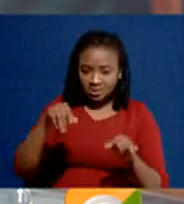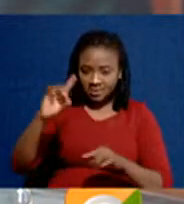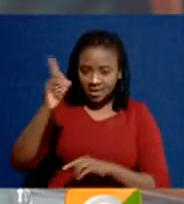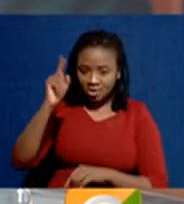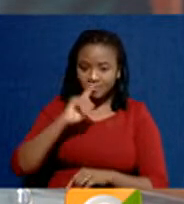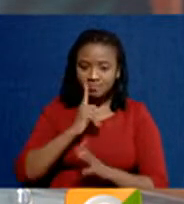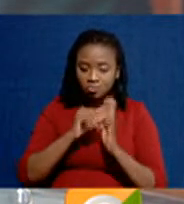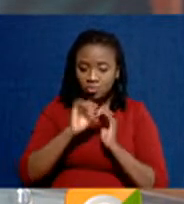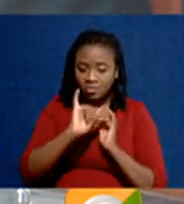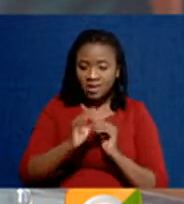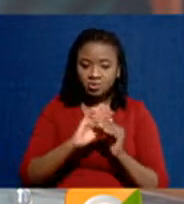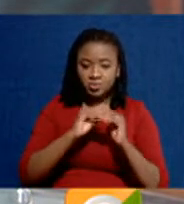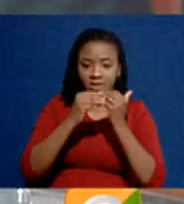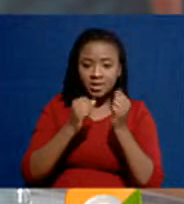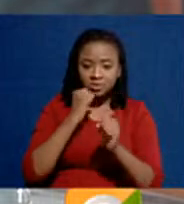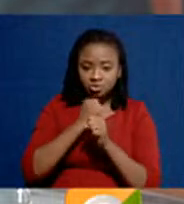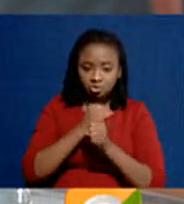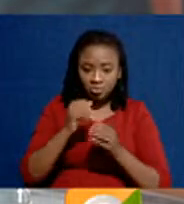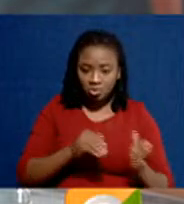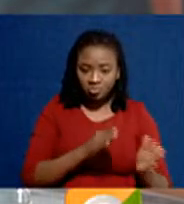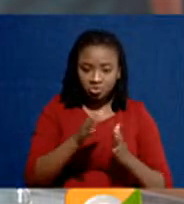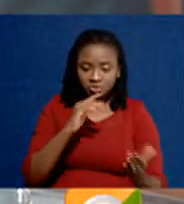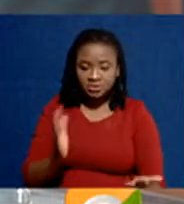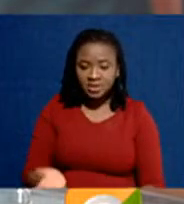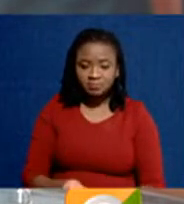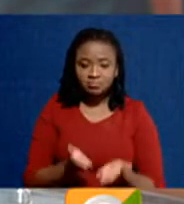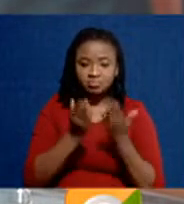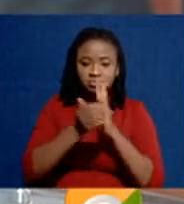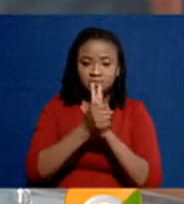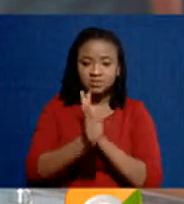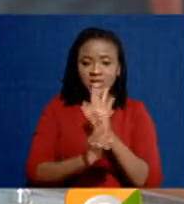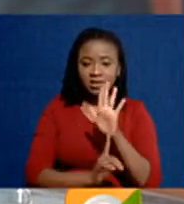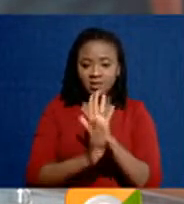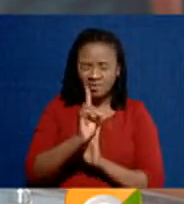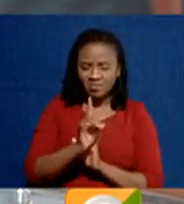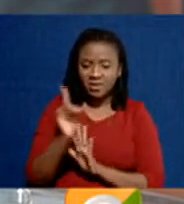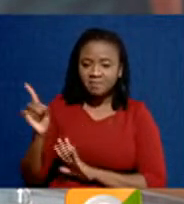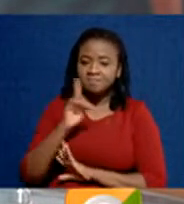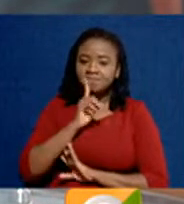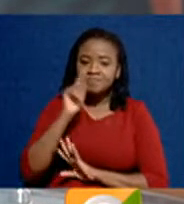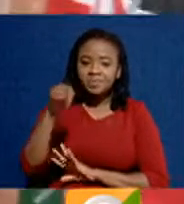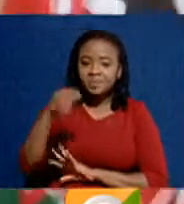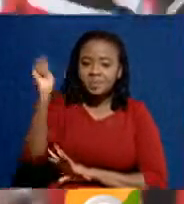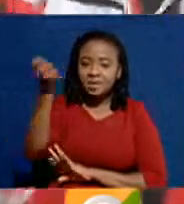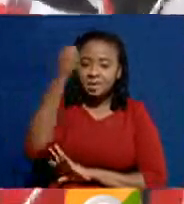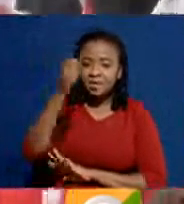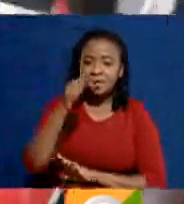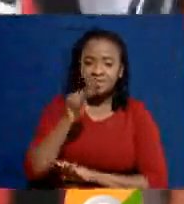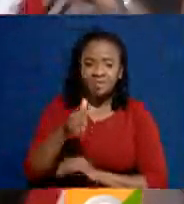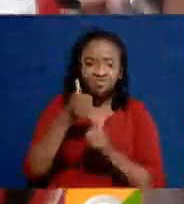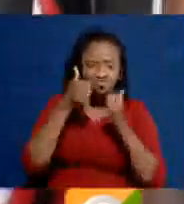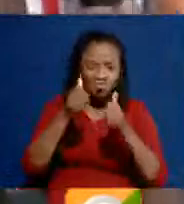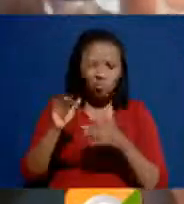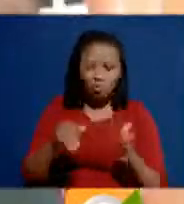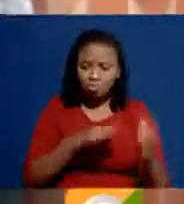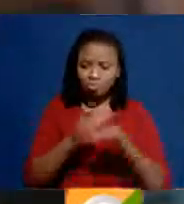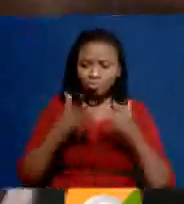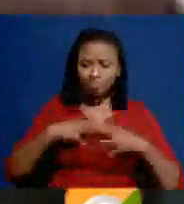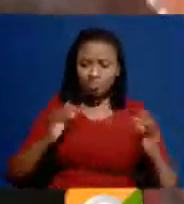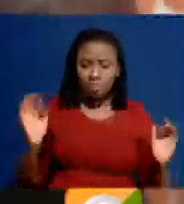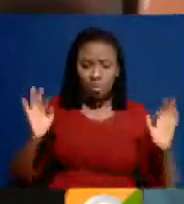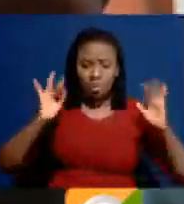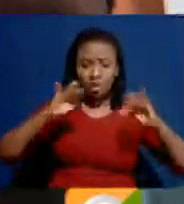job opportunities and enhance skills development. The president says Kenya is emerging as an attractive global investment destination